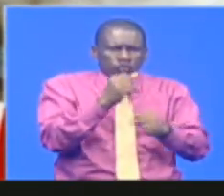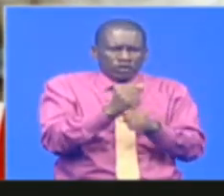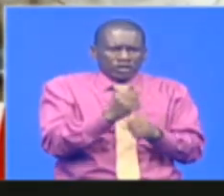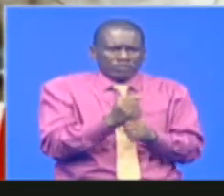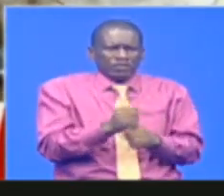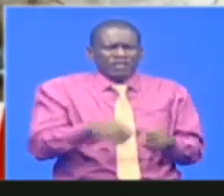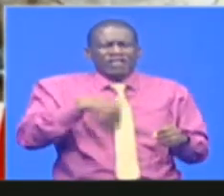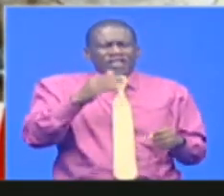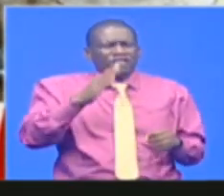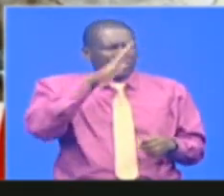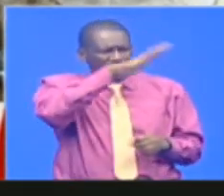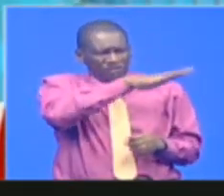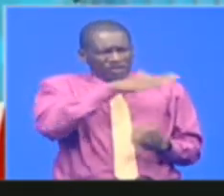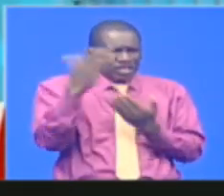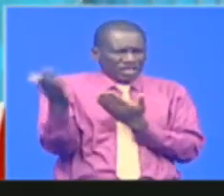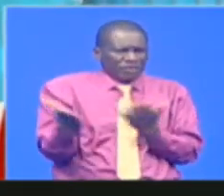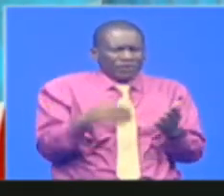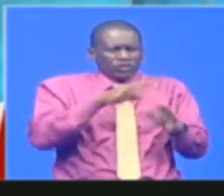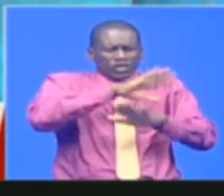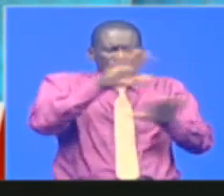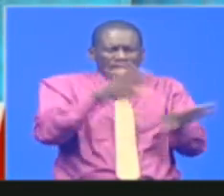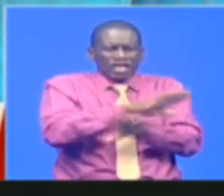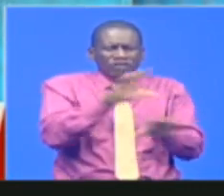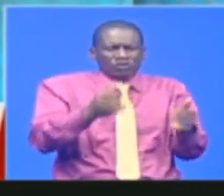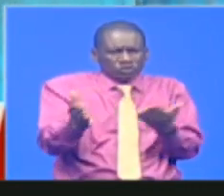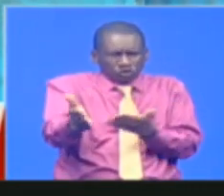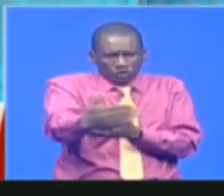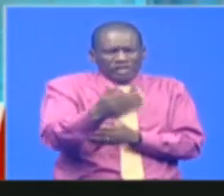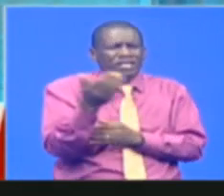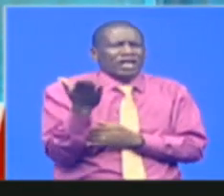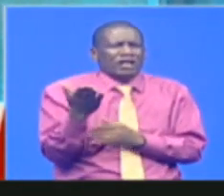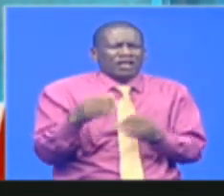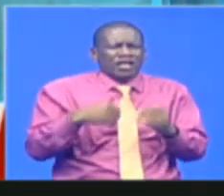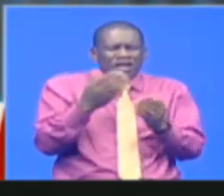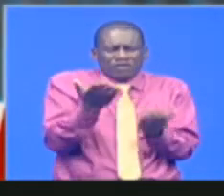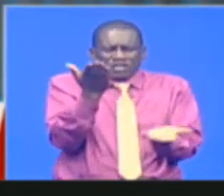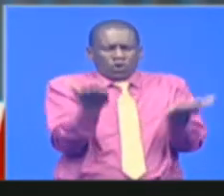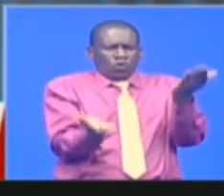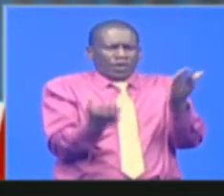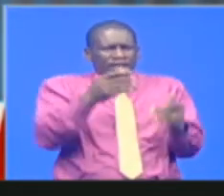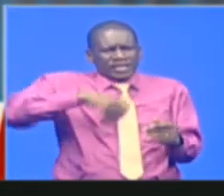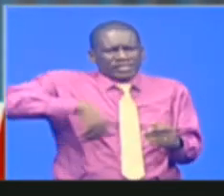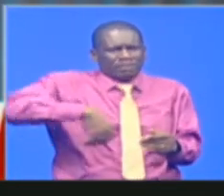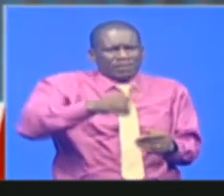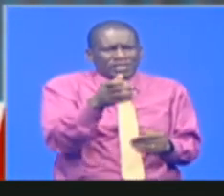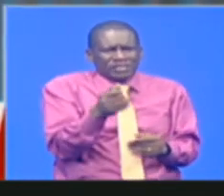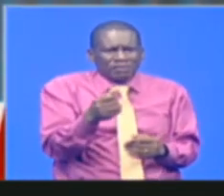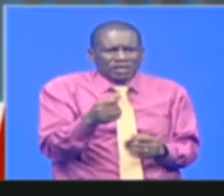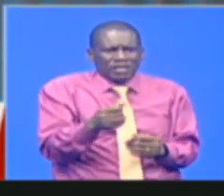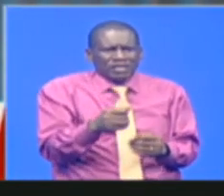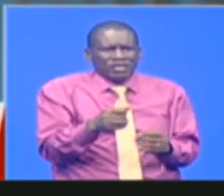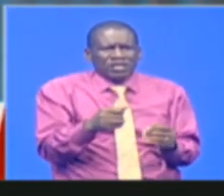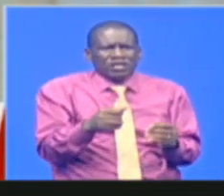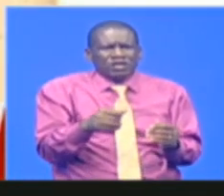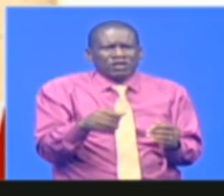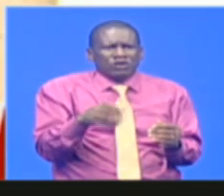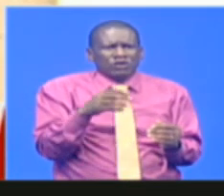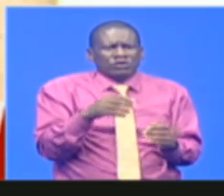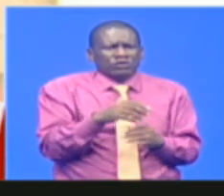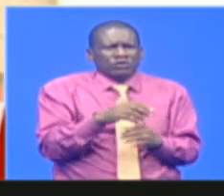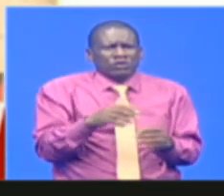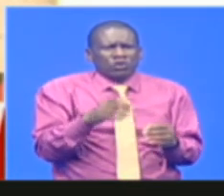Every evening, he brings his day's collection to this collection point. After weighing, he is paid his dues, fair wages for less than fair work.